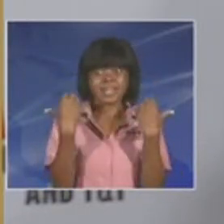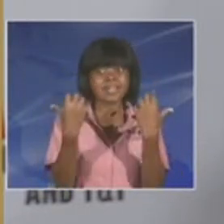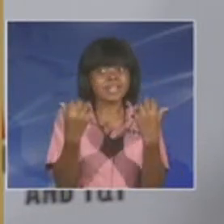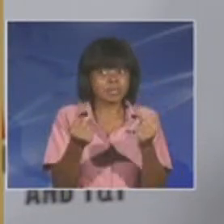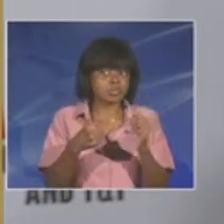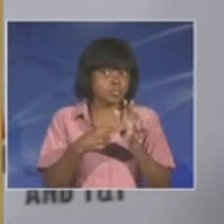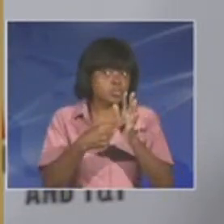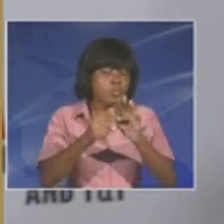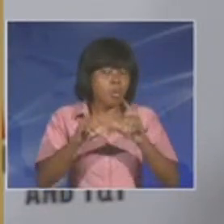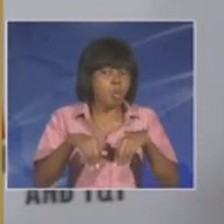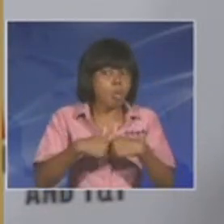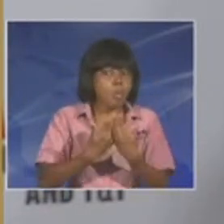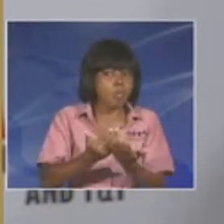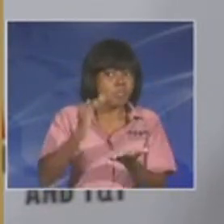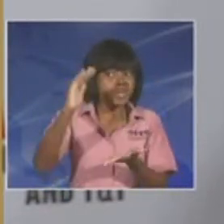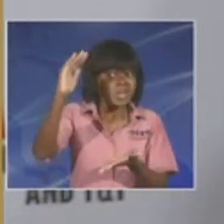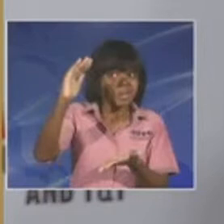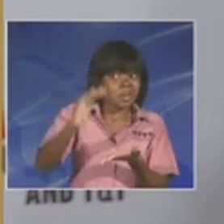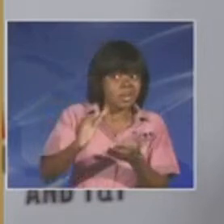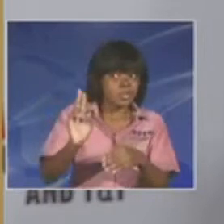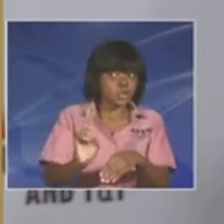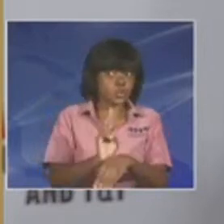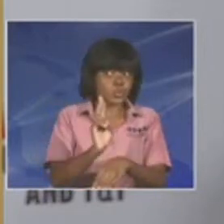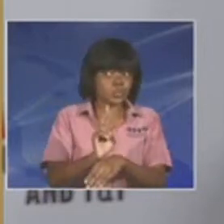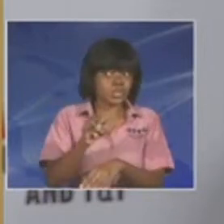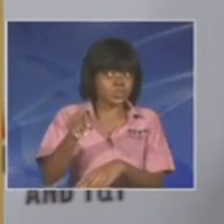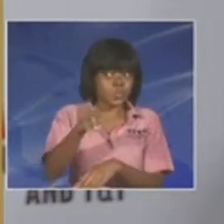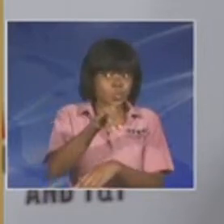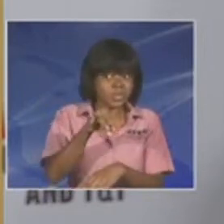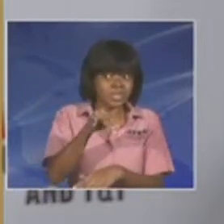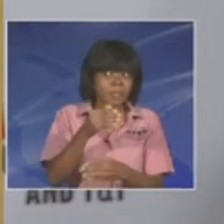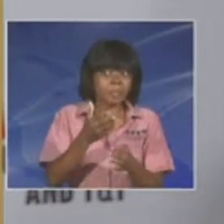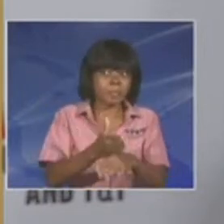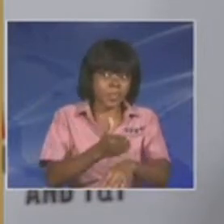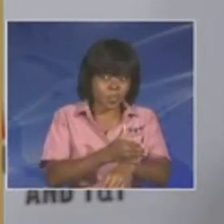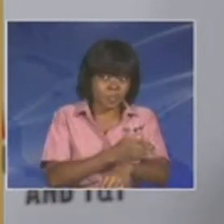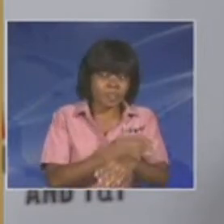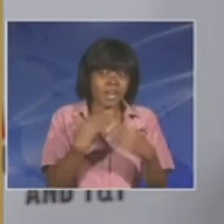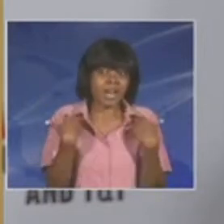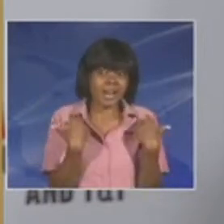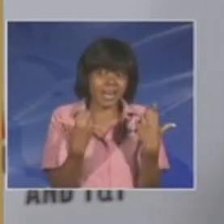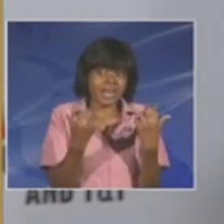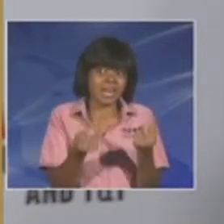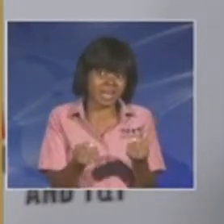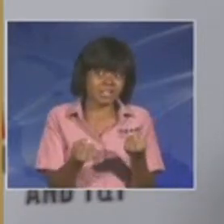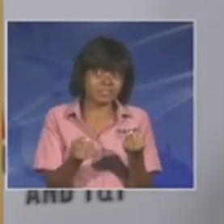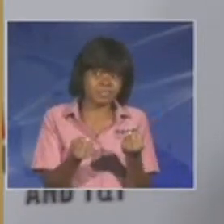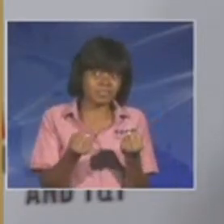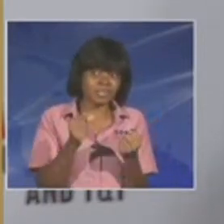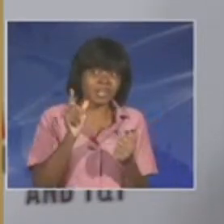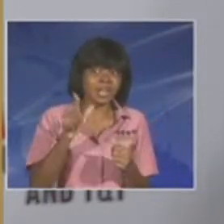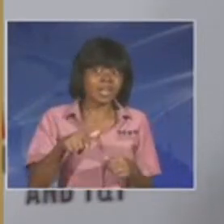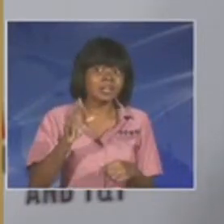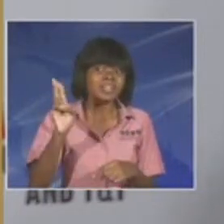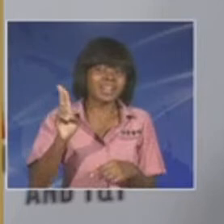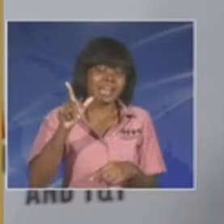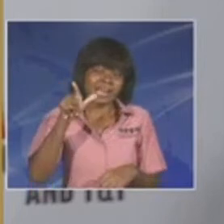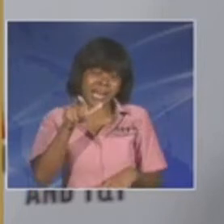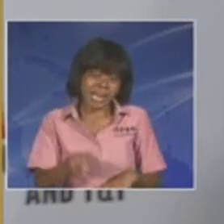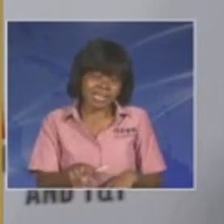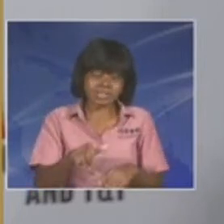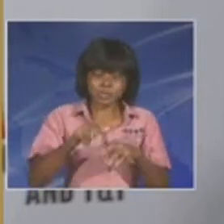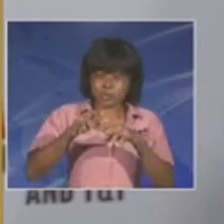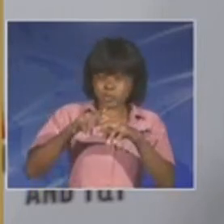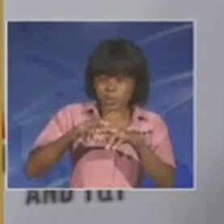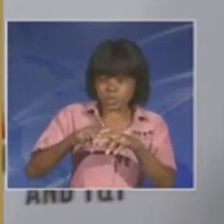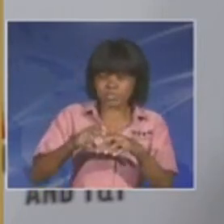can reduce our salt intake and improve our health by shaking the habit. With that in mind, it is my pleasure